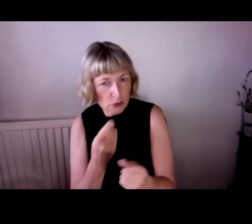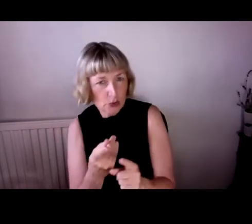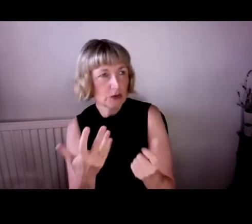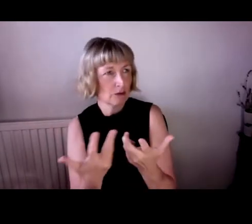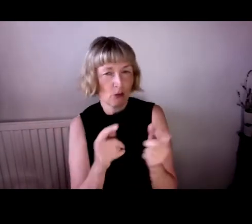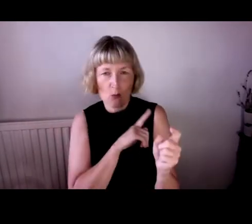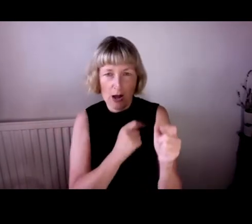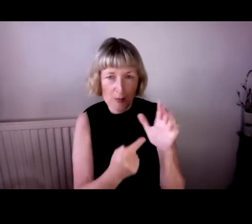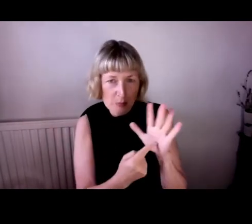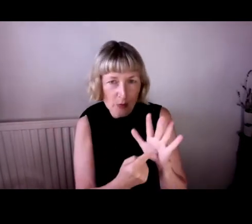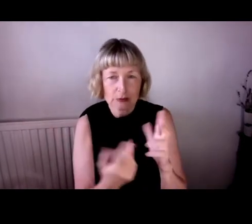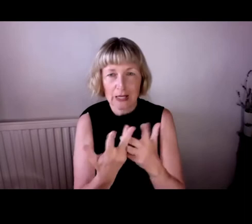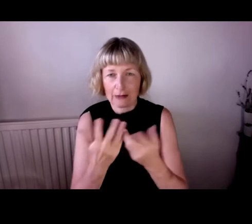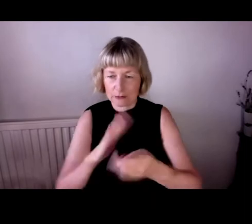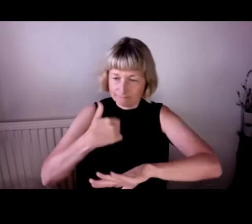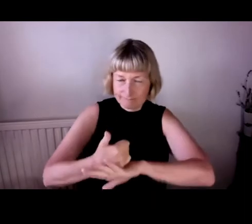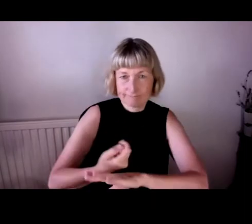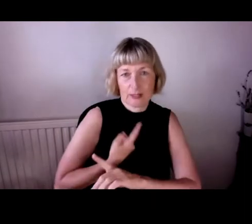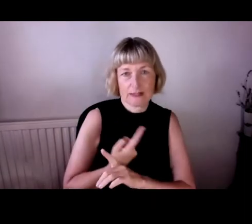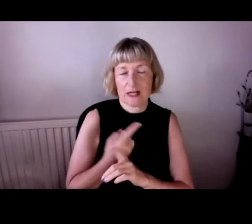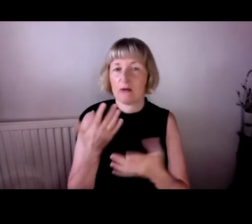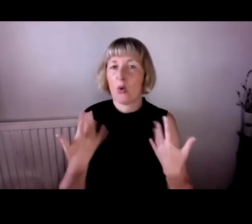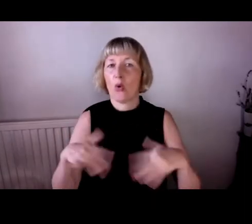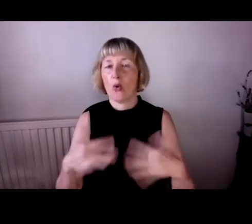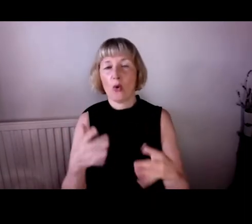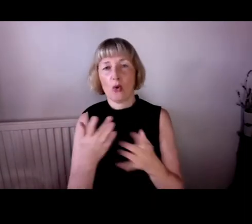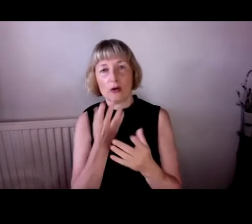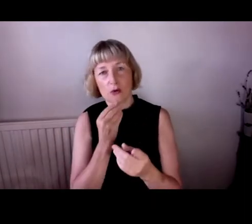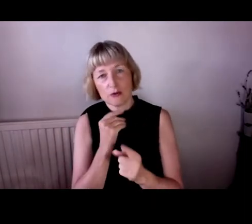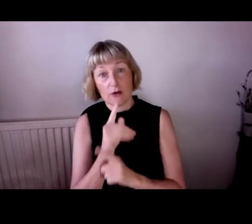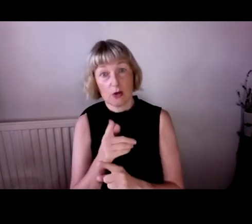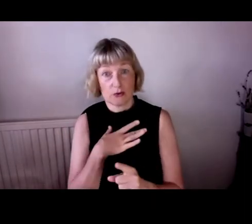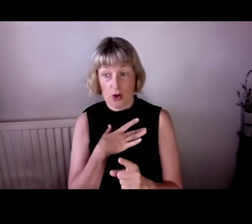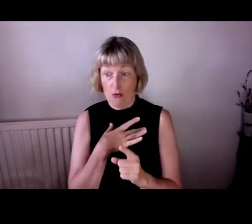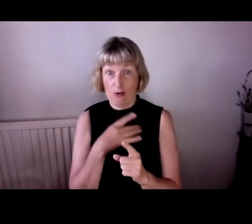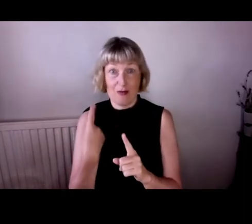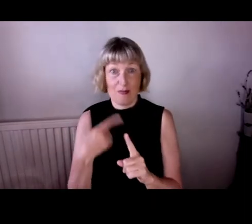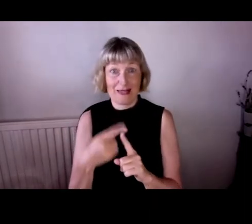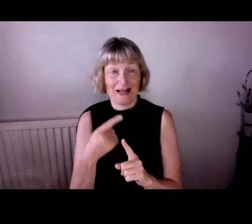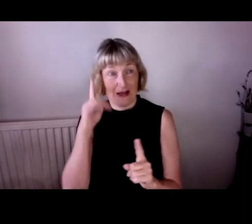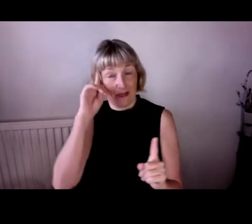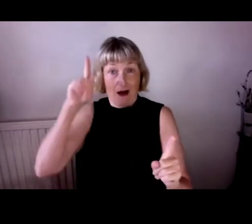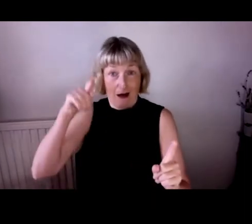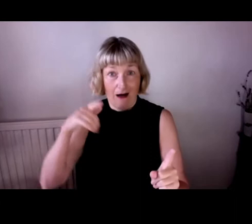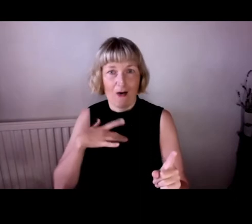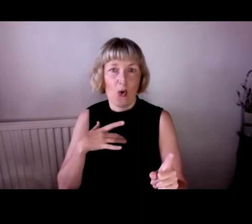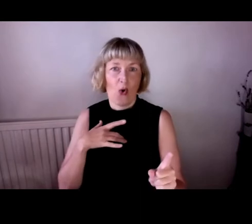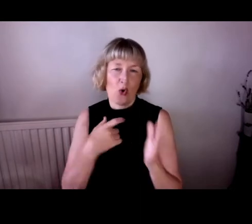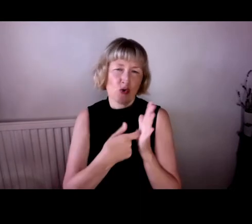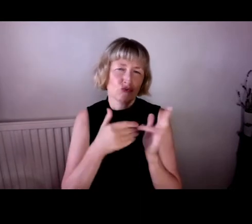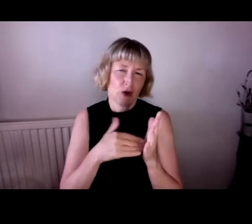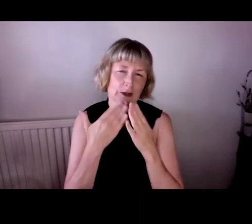to process that. And so when this came up, I immediately went to Roz as somebody that I thought would